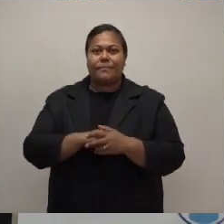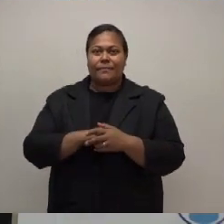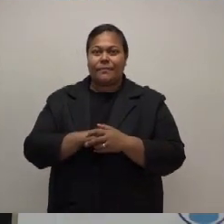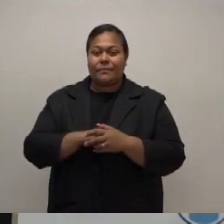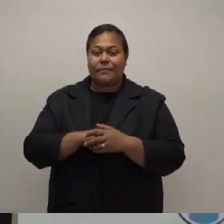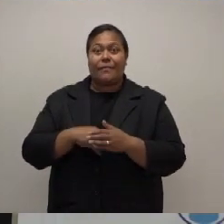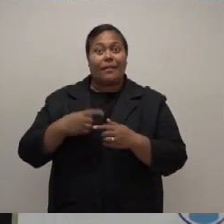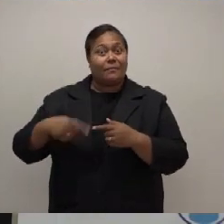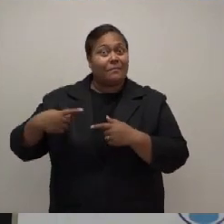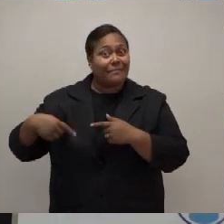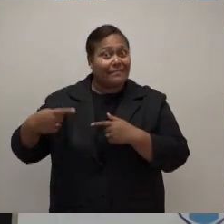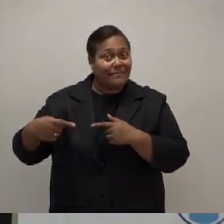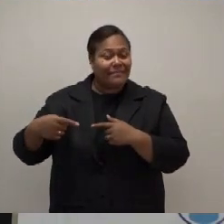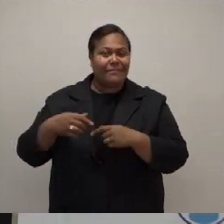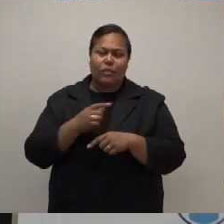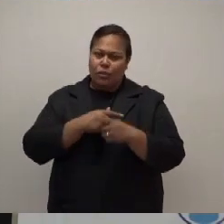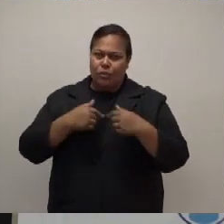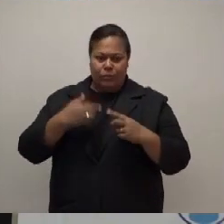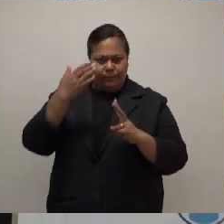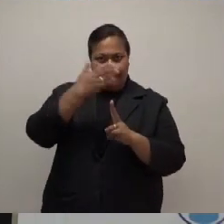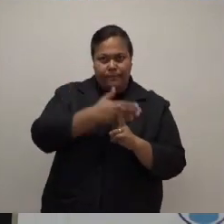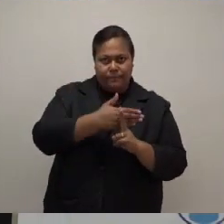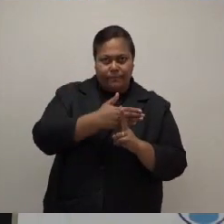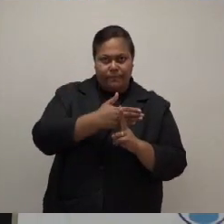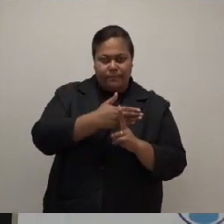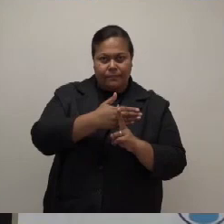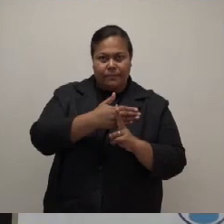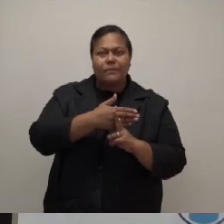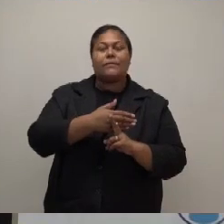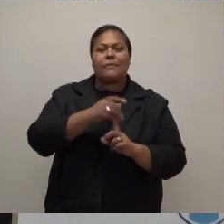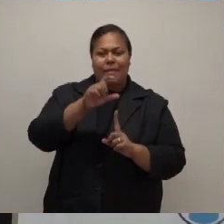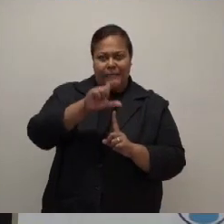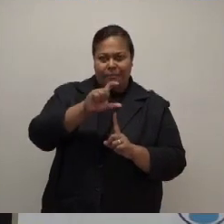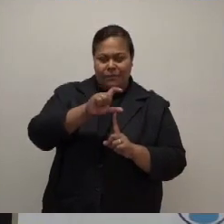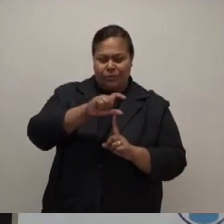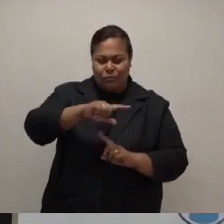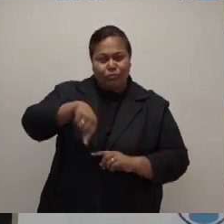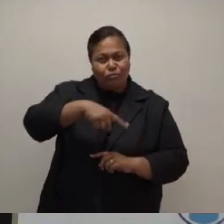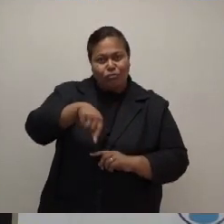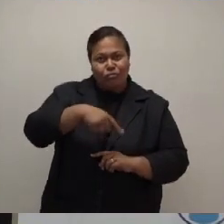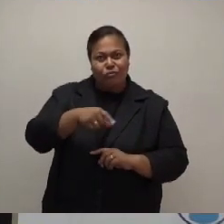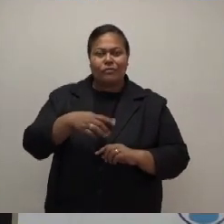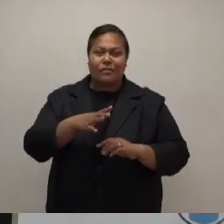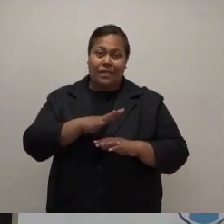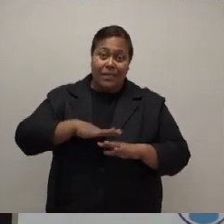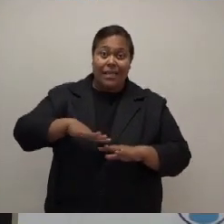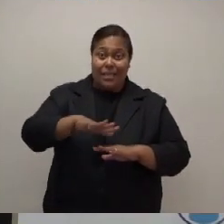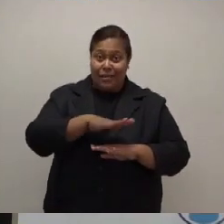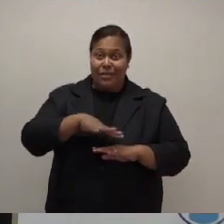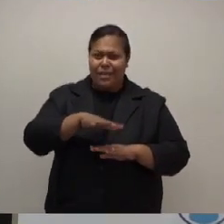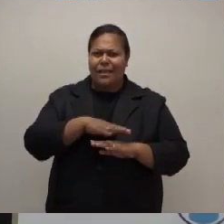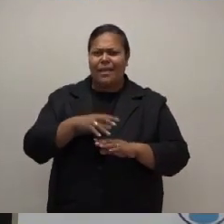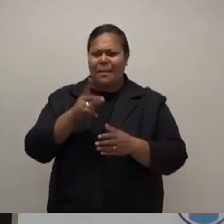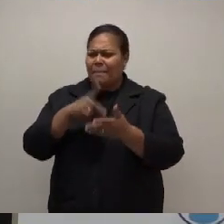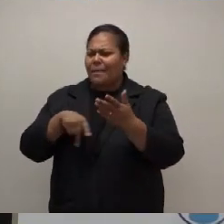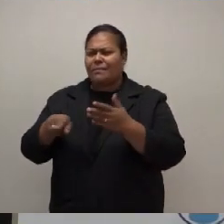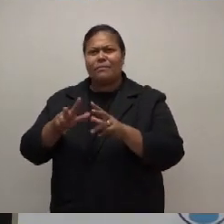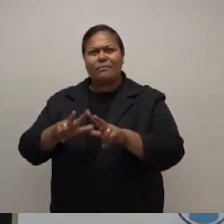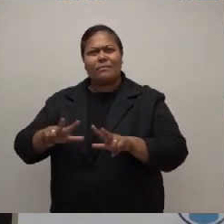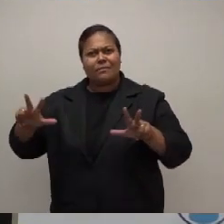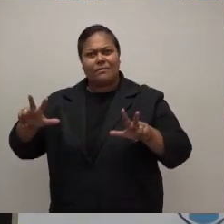weeks, we locked down the greater Suva area and parts of Honolulu as new cases were confirmed.